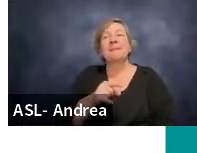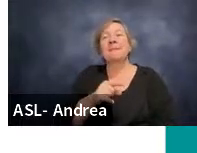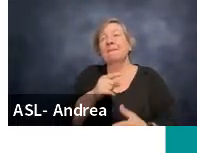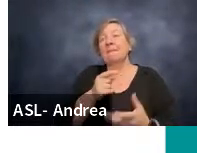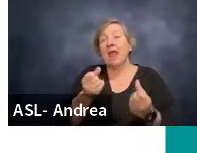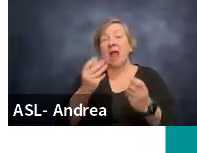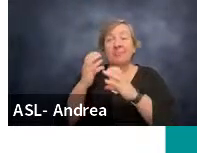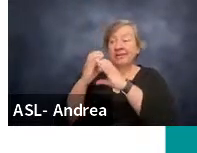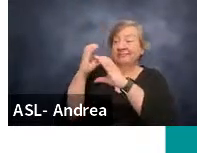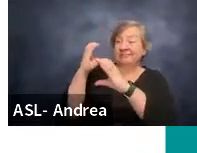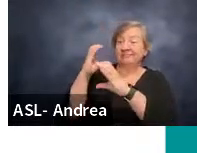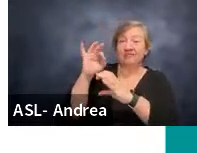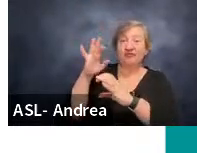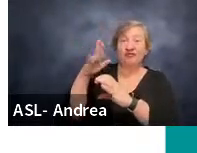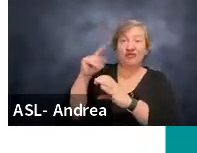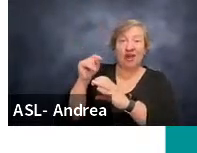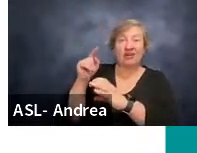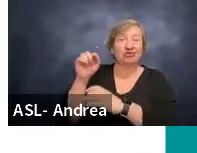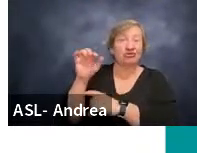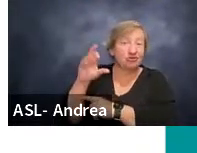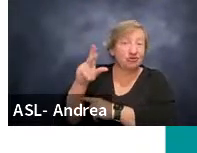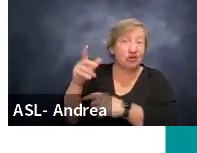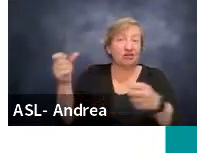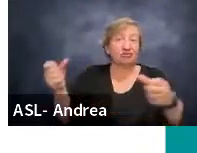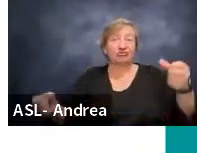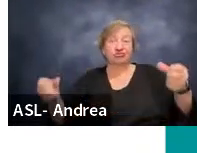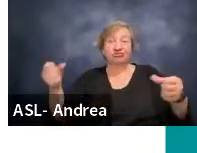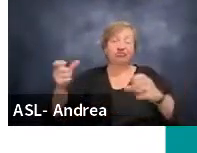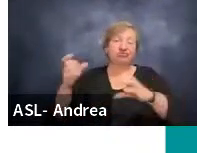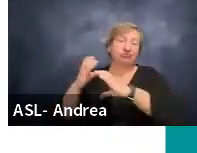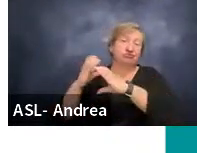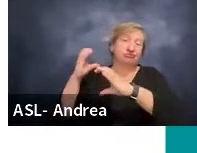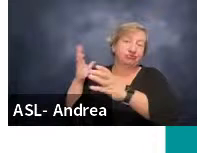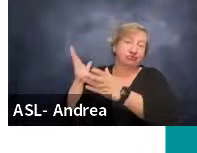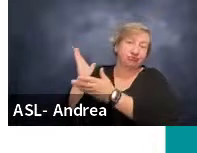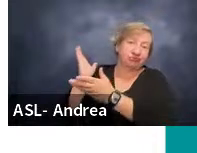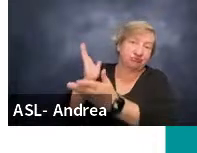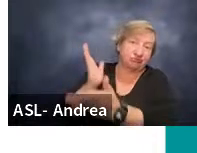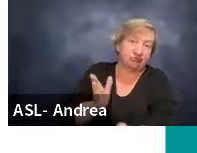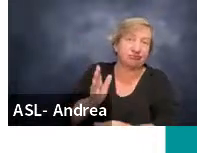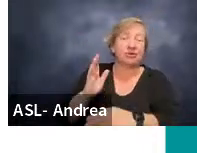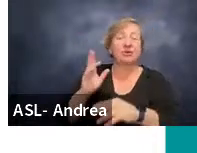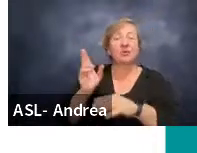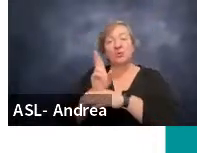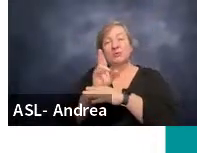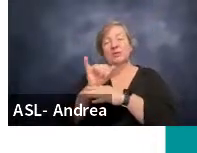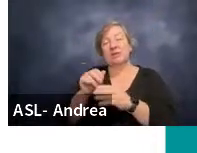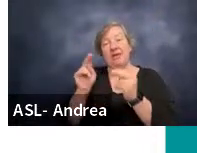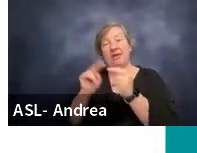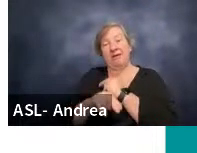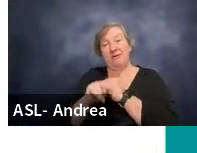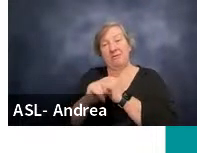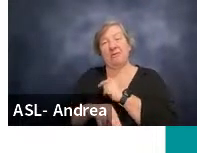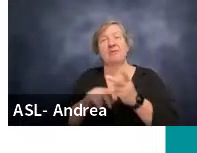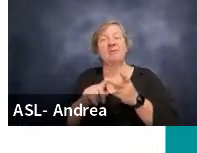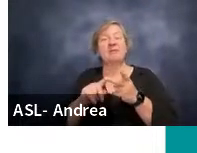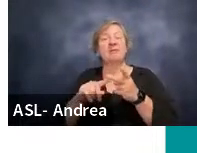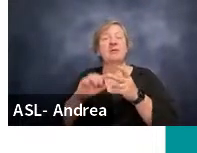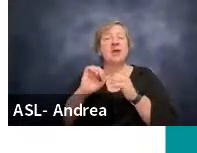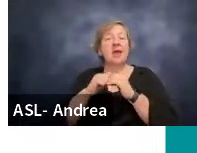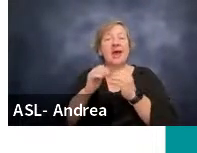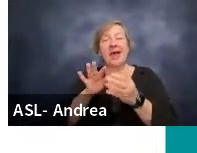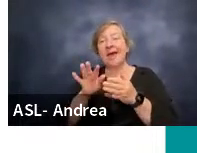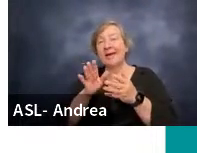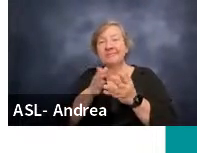freight use of the highway and the local road system. It's about navigation